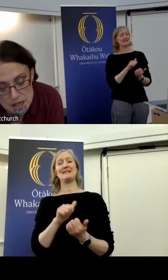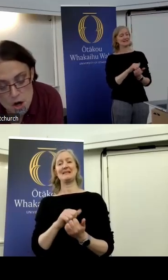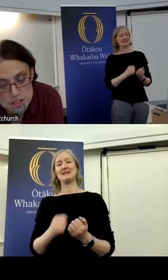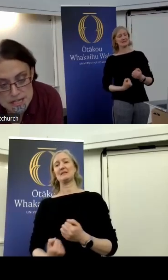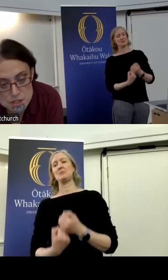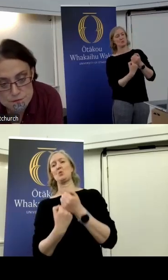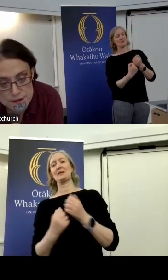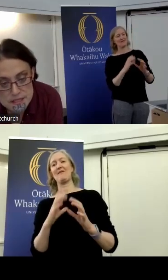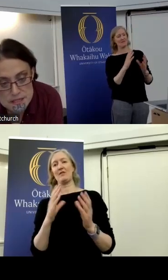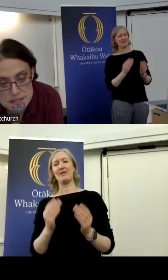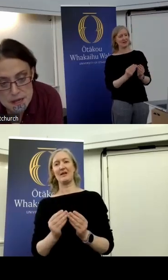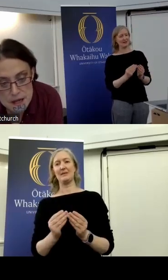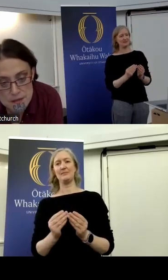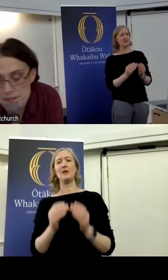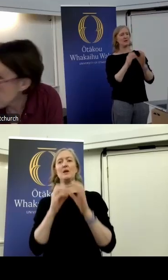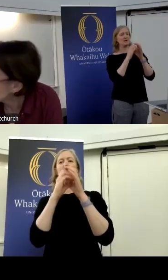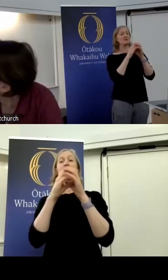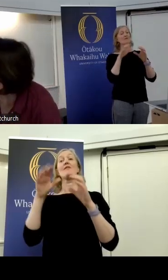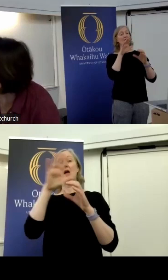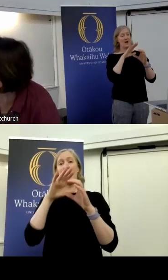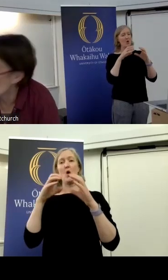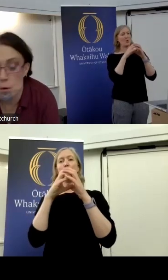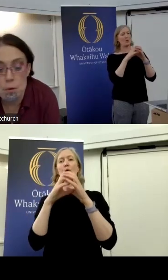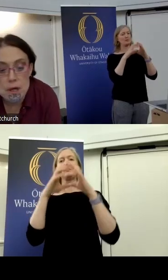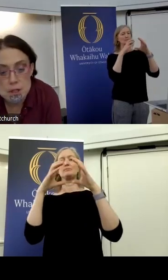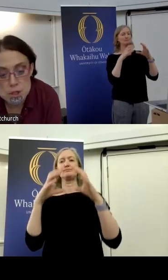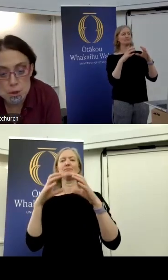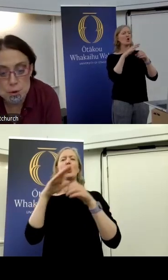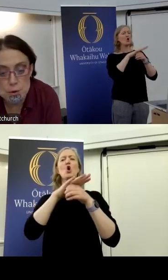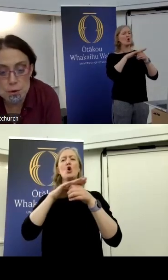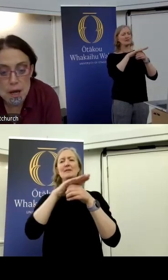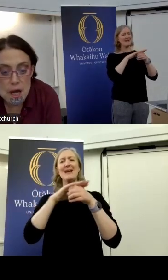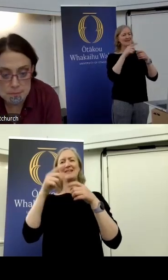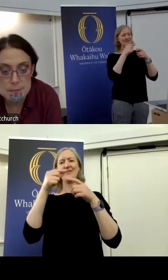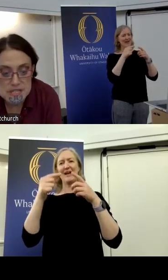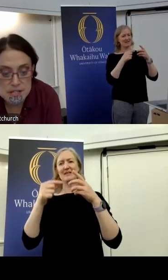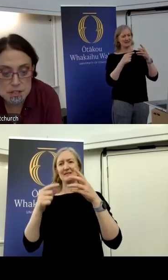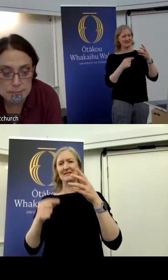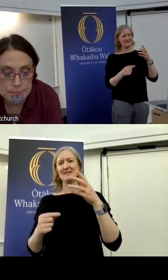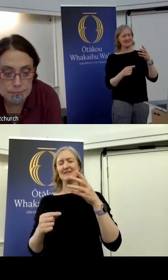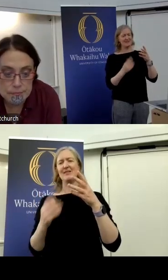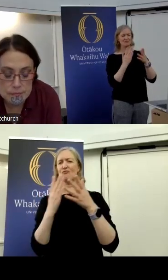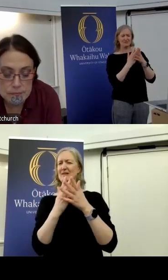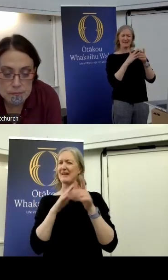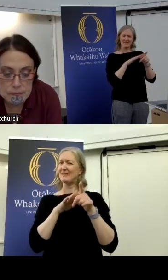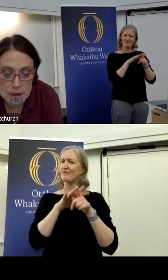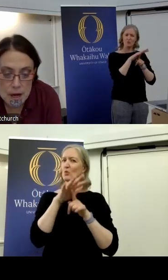are contextual factors that are critical to implementation,